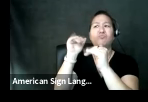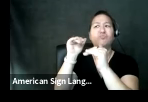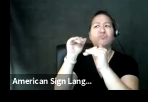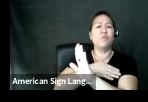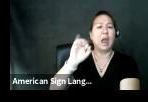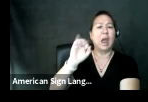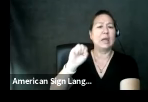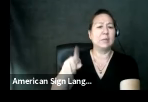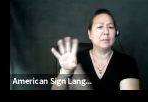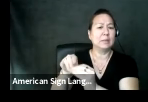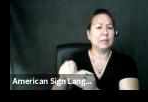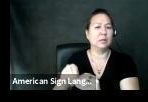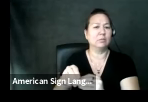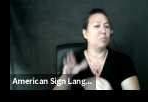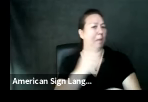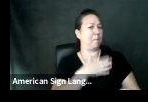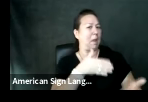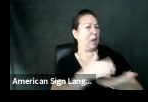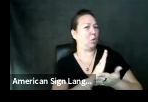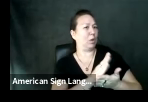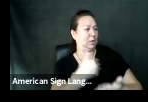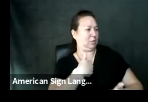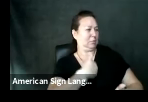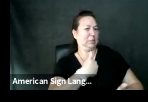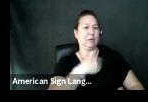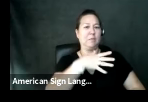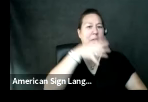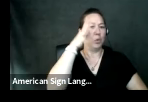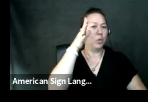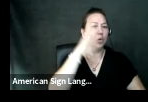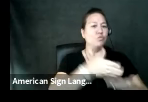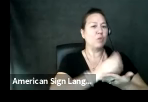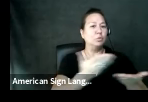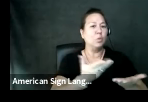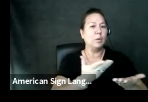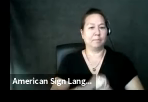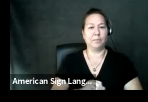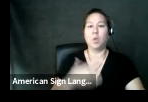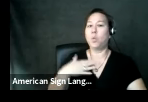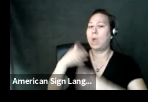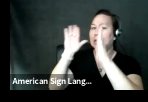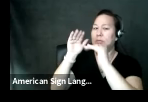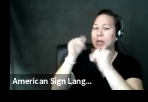my rights as a parent? What can I expect at my child's IEP meeting?